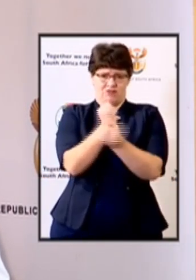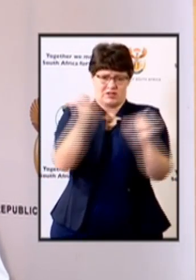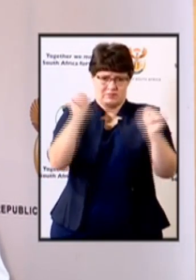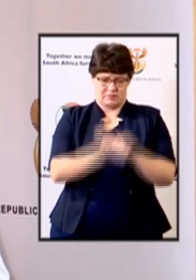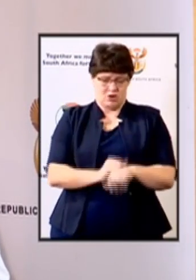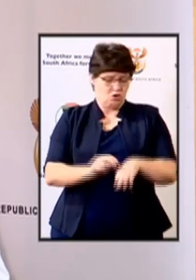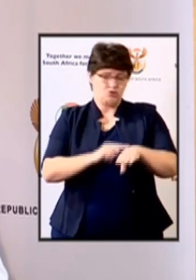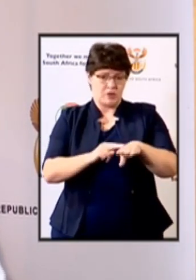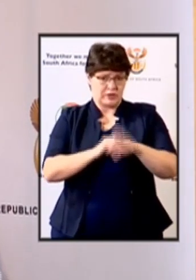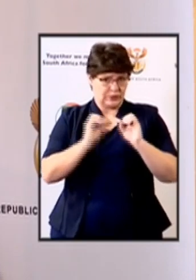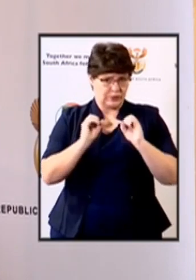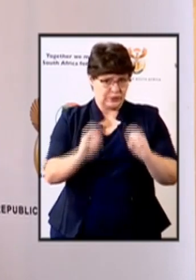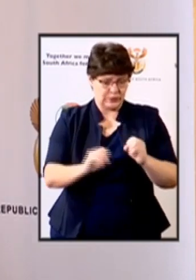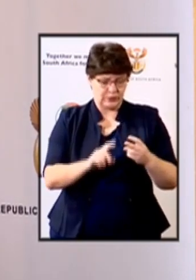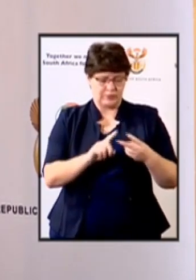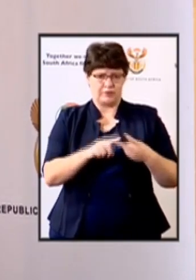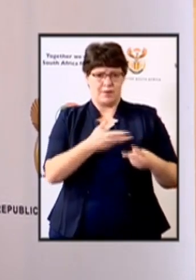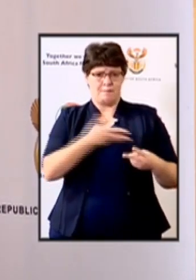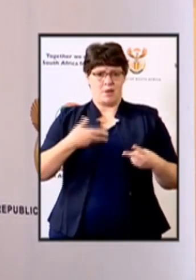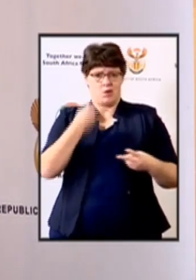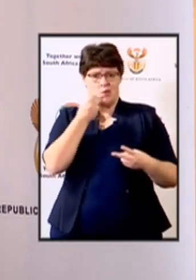non-racialism and non-sexism.